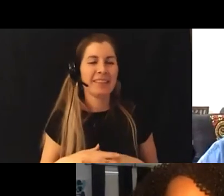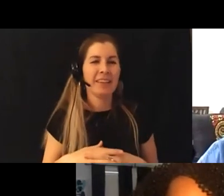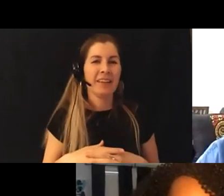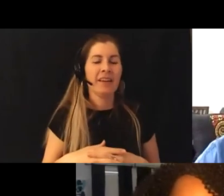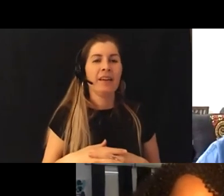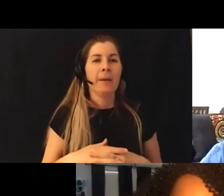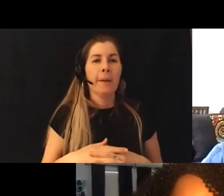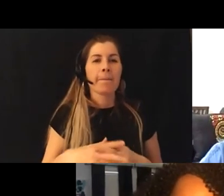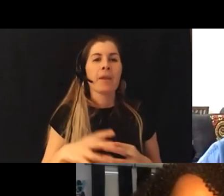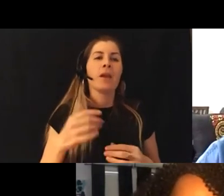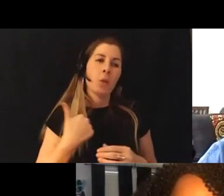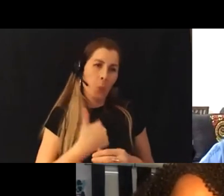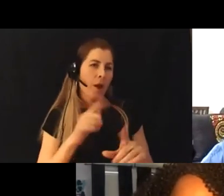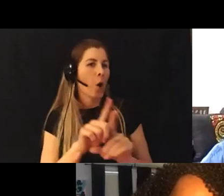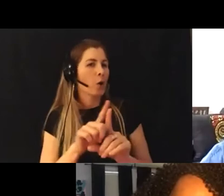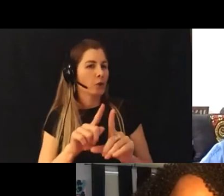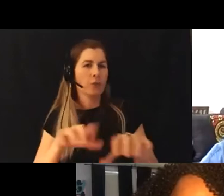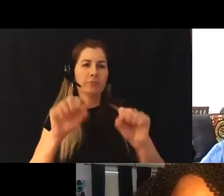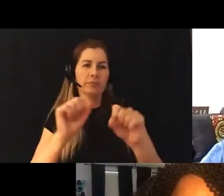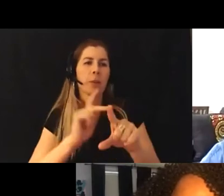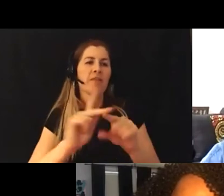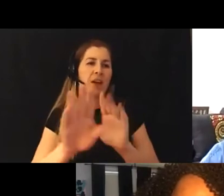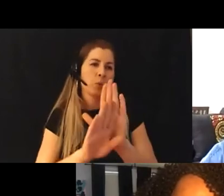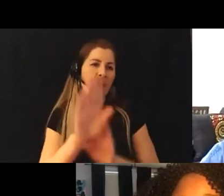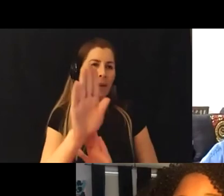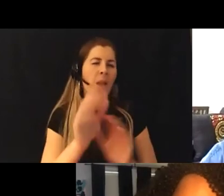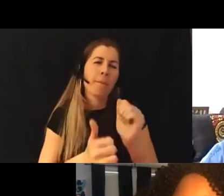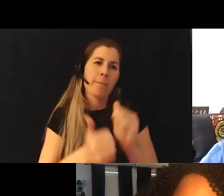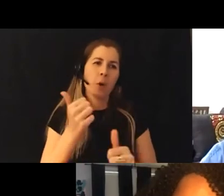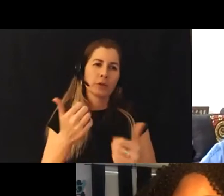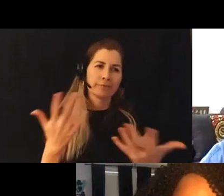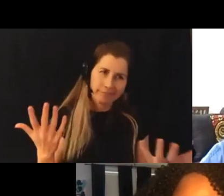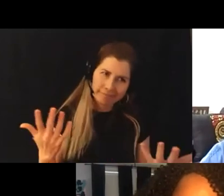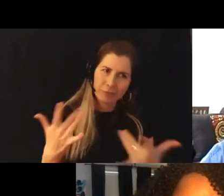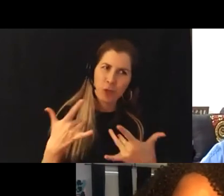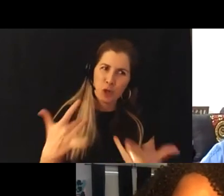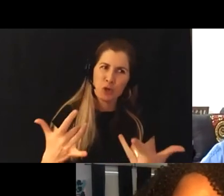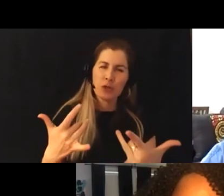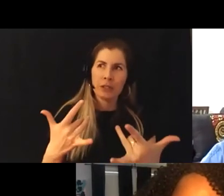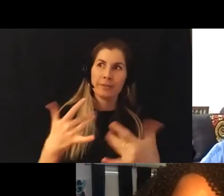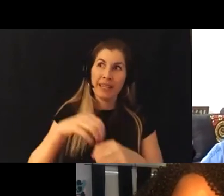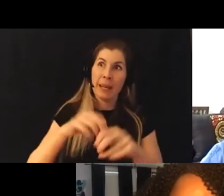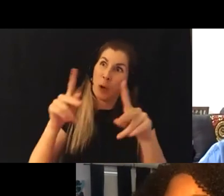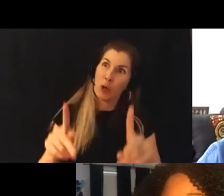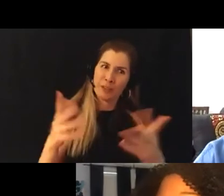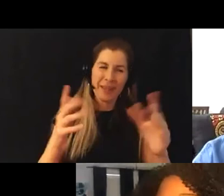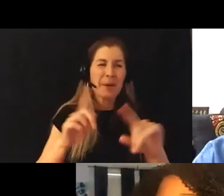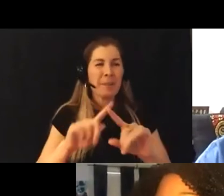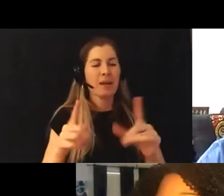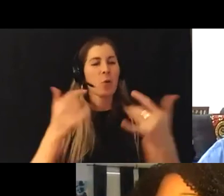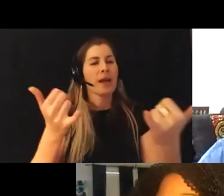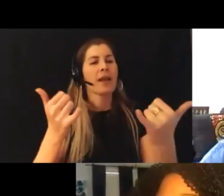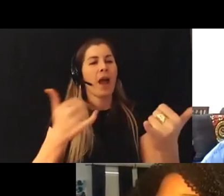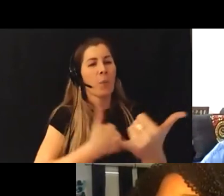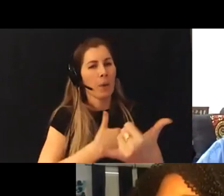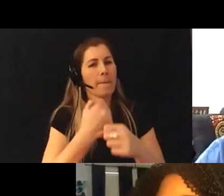We do professional development. Most of it historically has been in person, which is all, of course, not real anymore. But we're actually right now